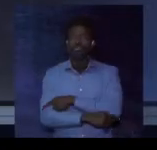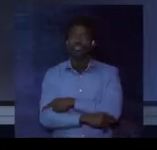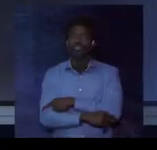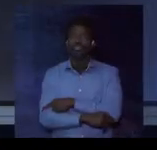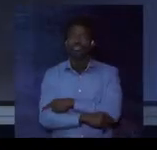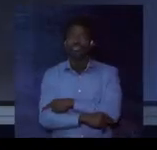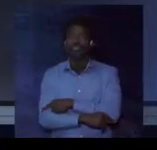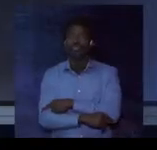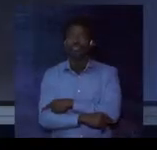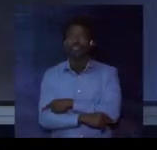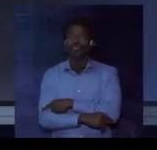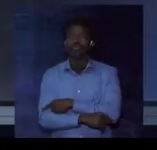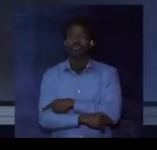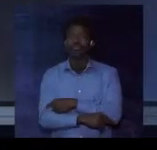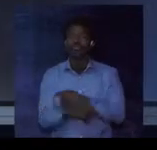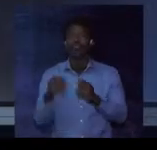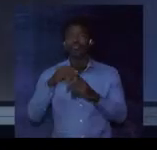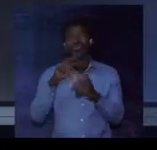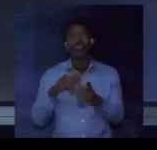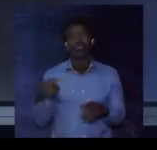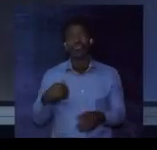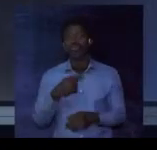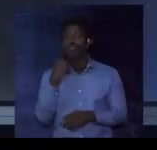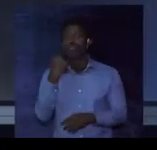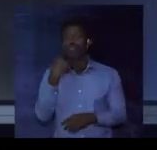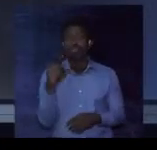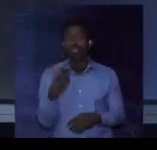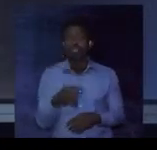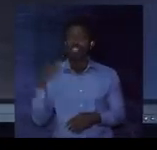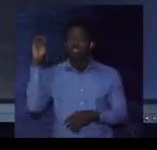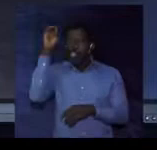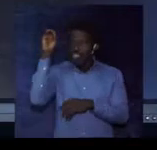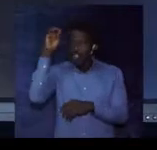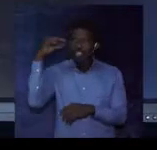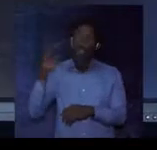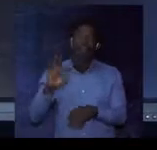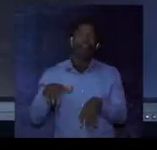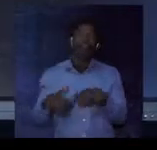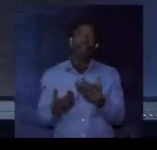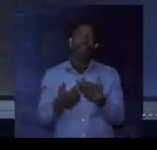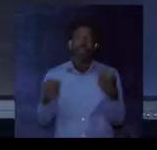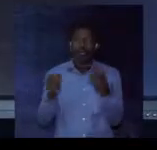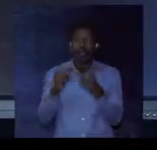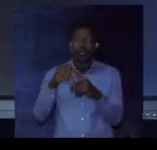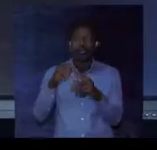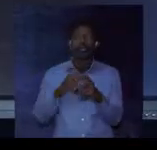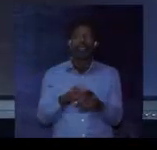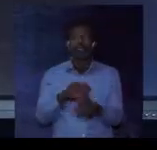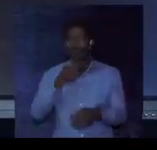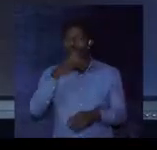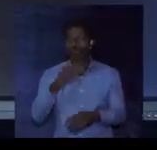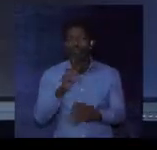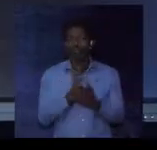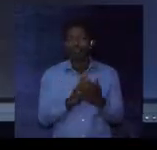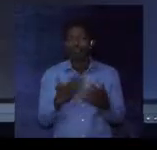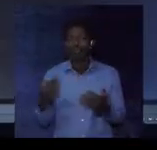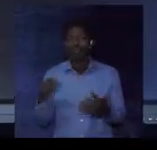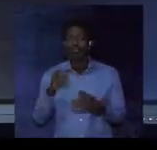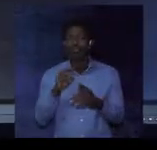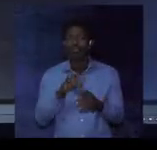coldness of the day. Or we say the degree of how cold or